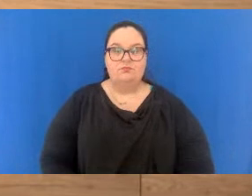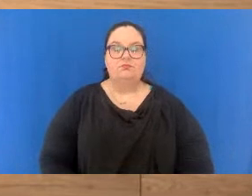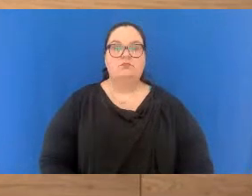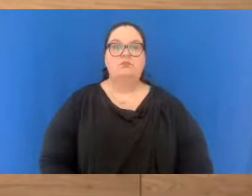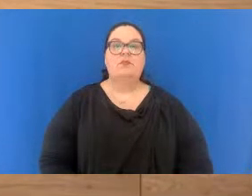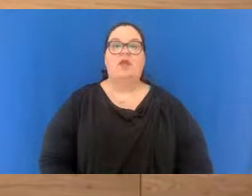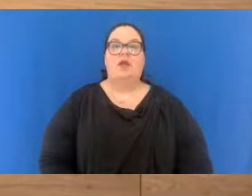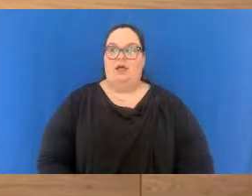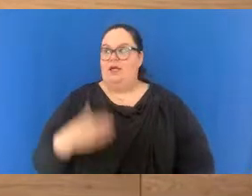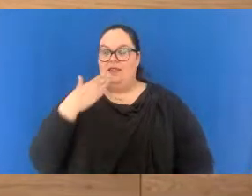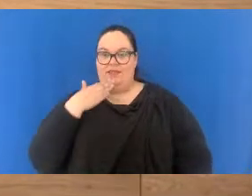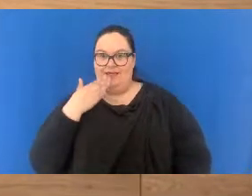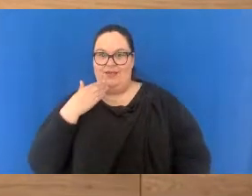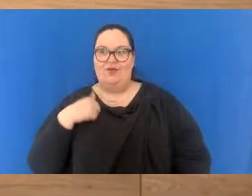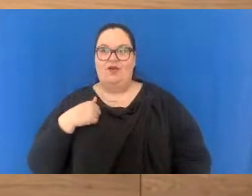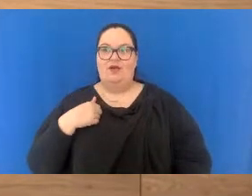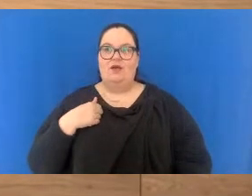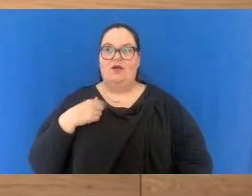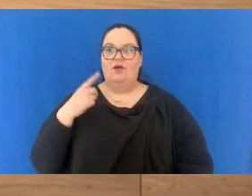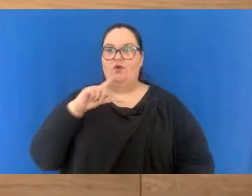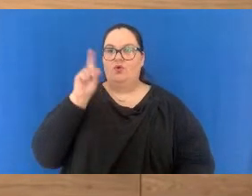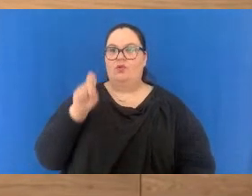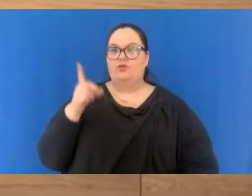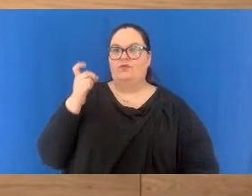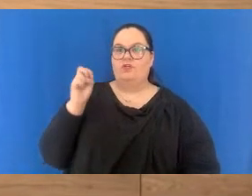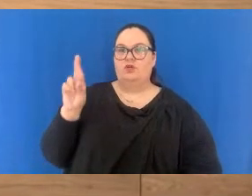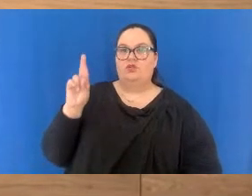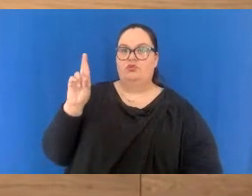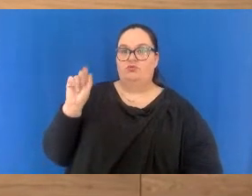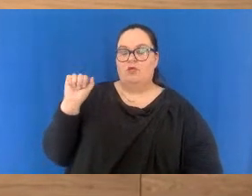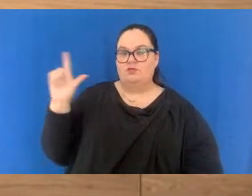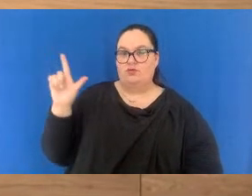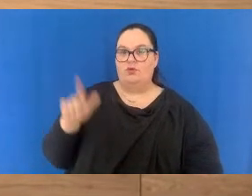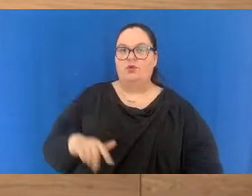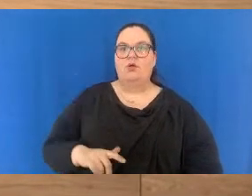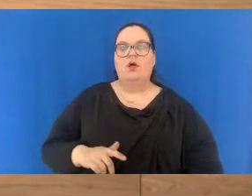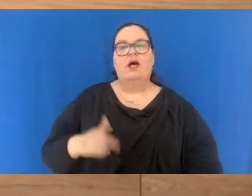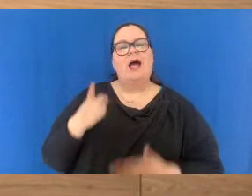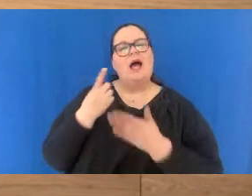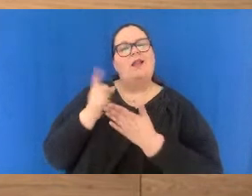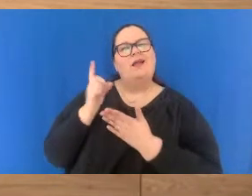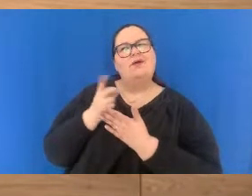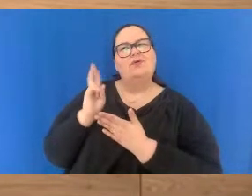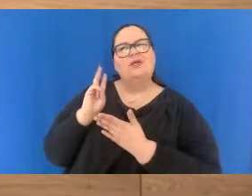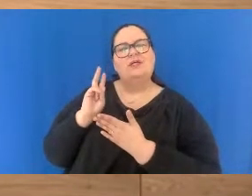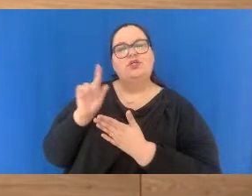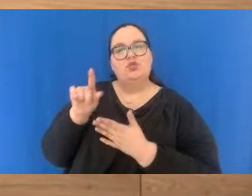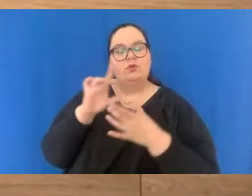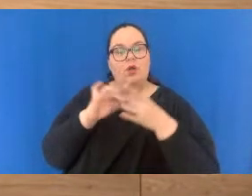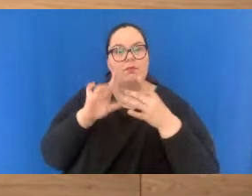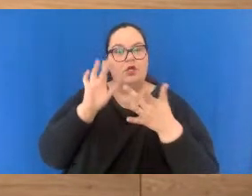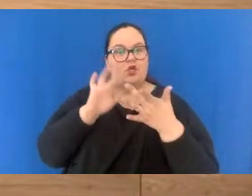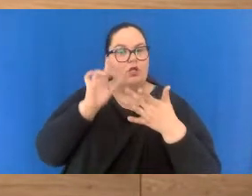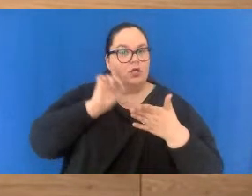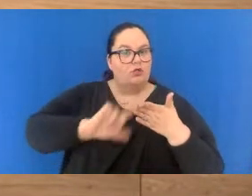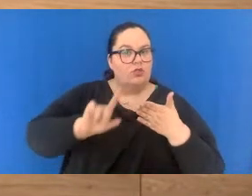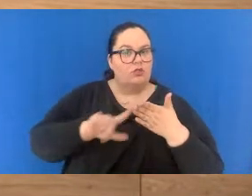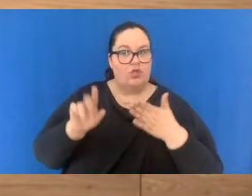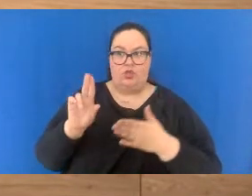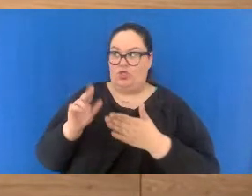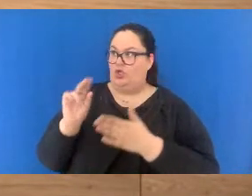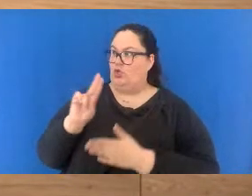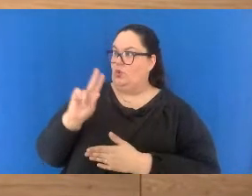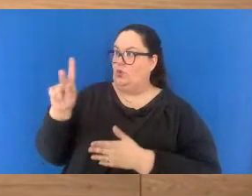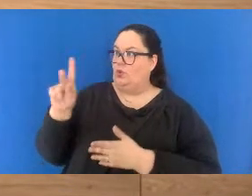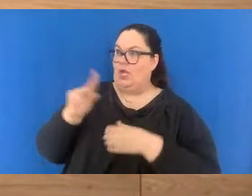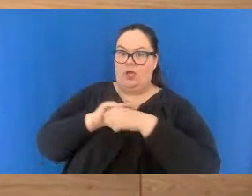Thanks, Bruce. My question is for Dr. Russell. A couple of weeks ago, you mentioned that contract tracers had noticed that the new variant has recently